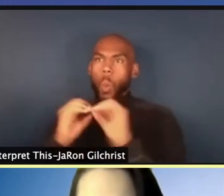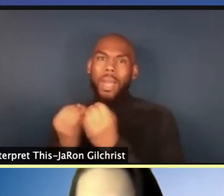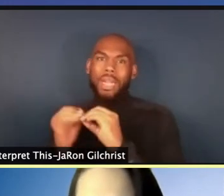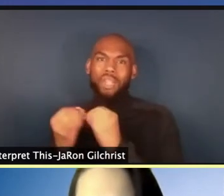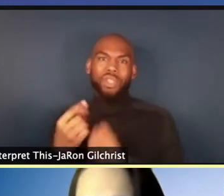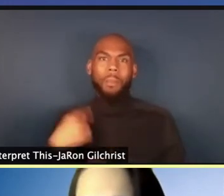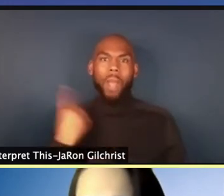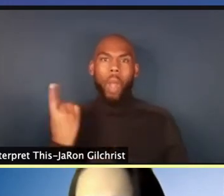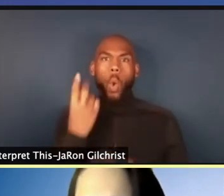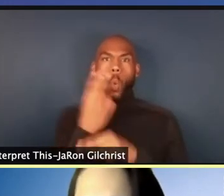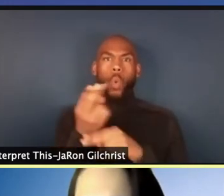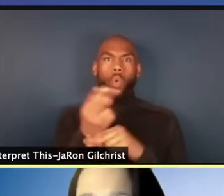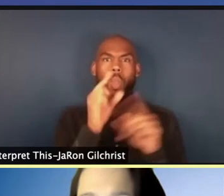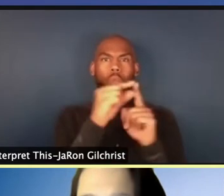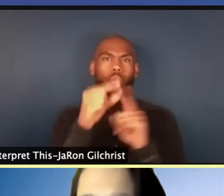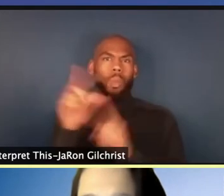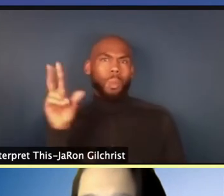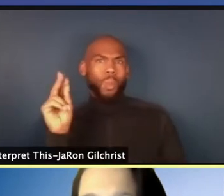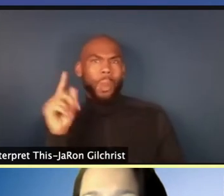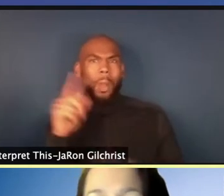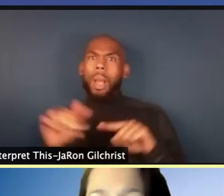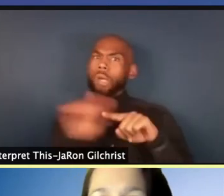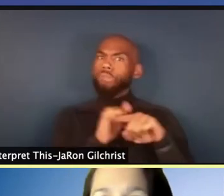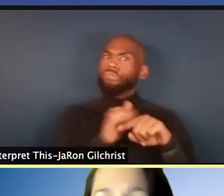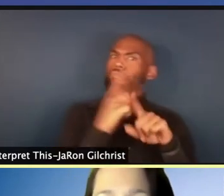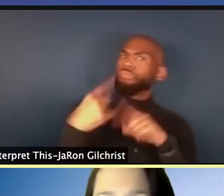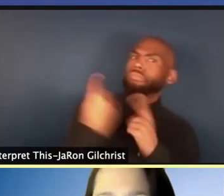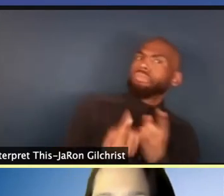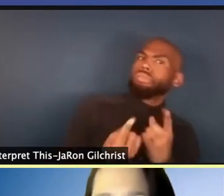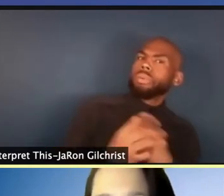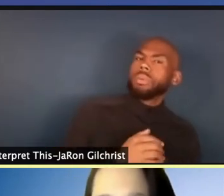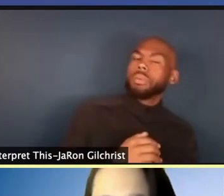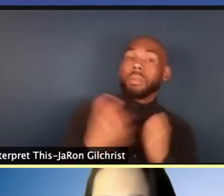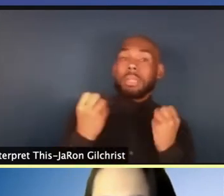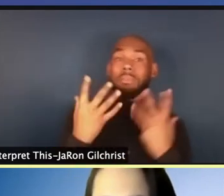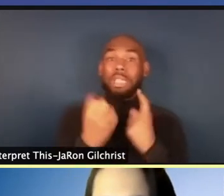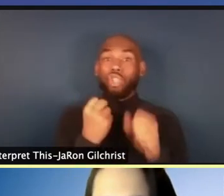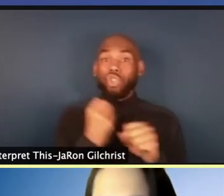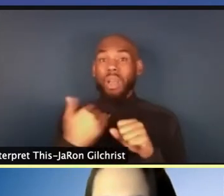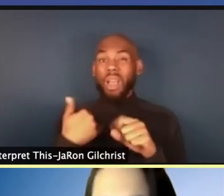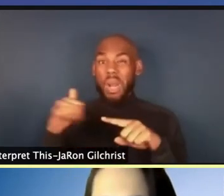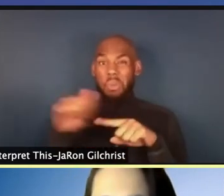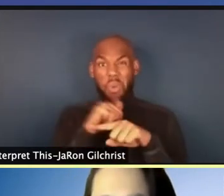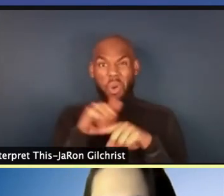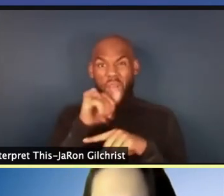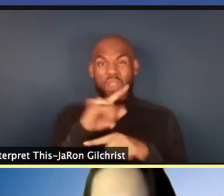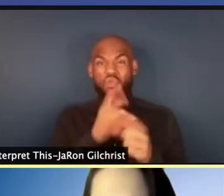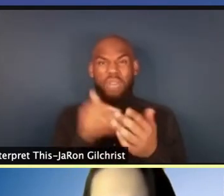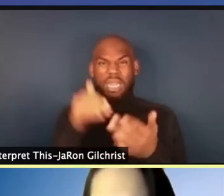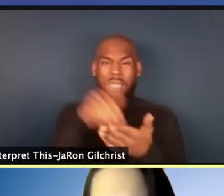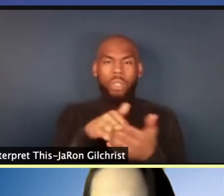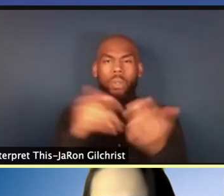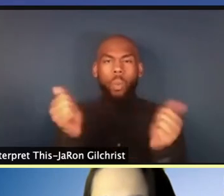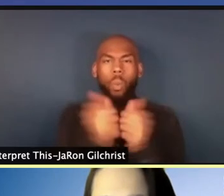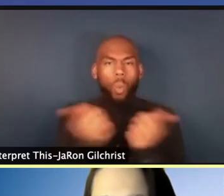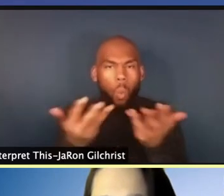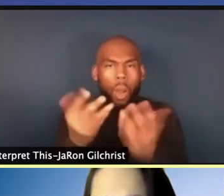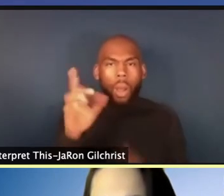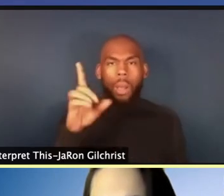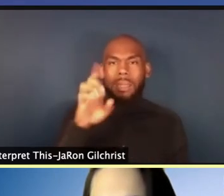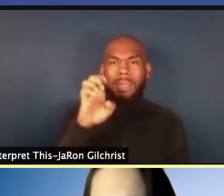way. And I've also for many years now had a practice that centered decolonizing.